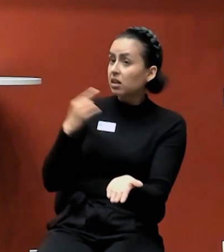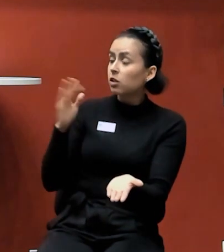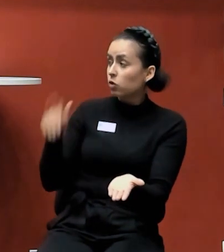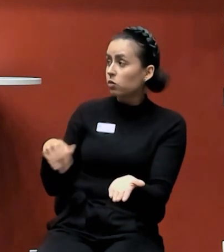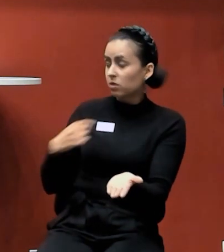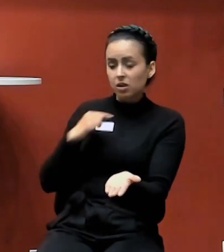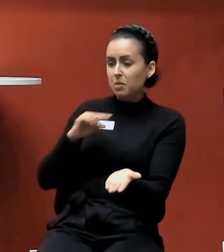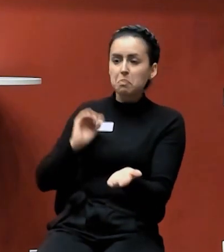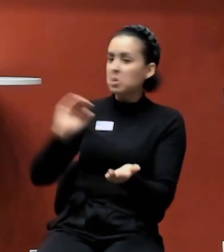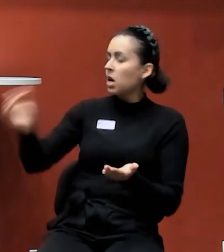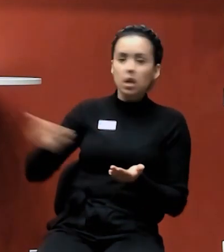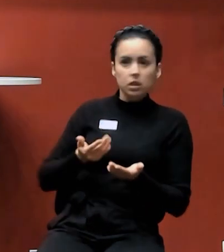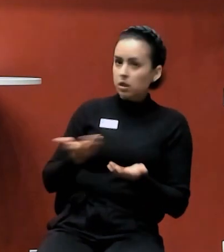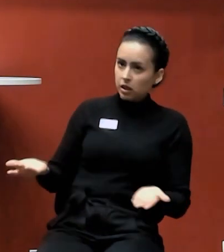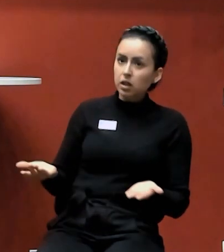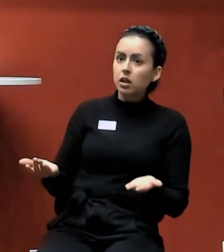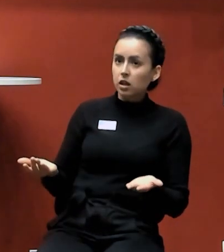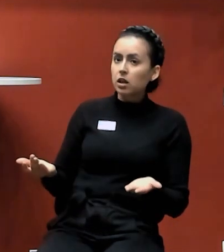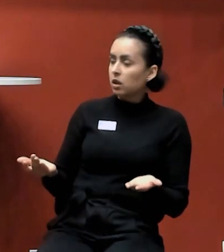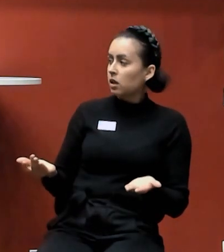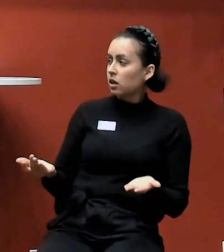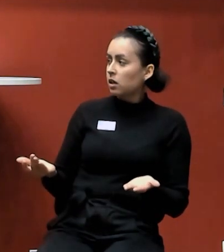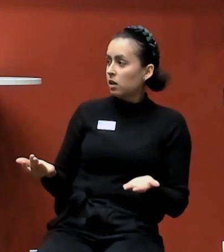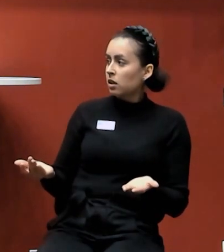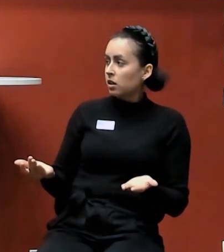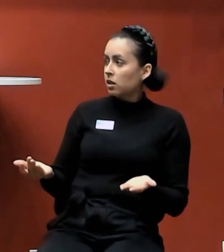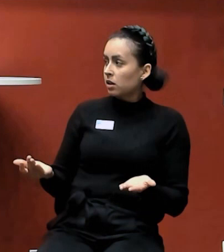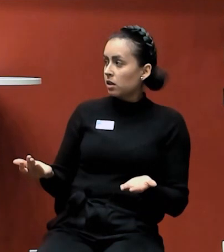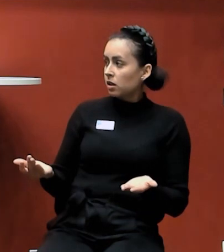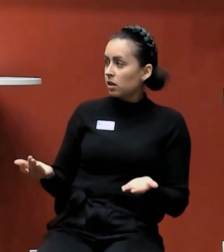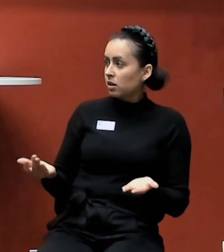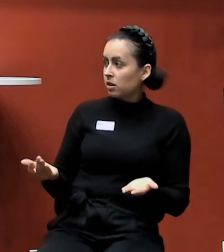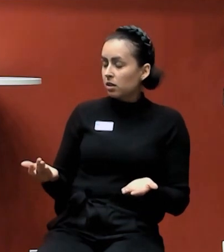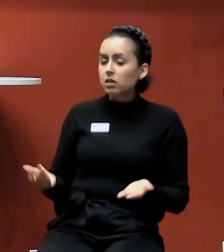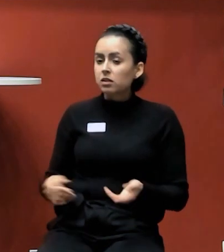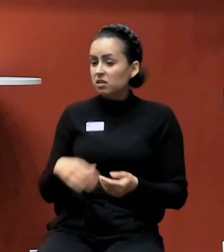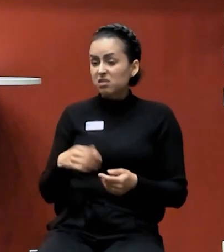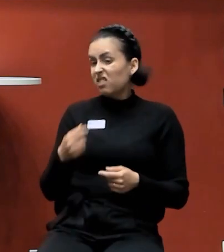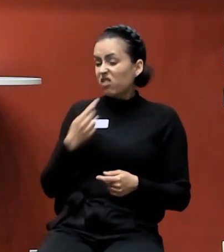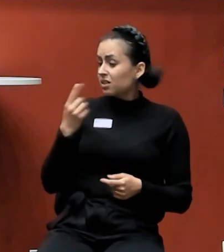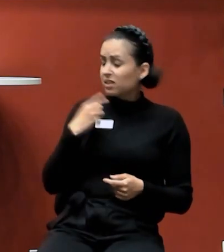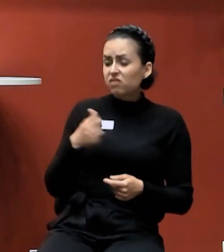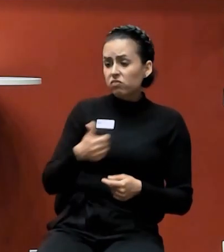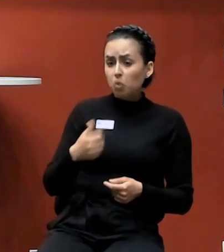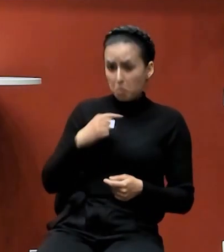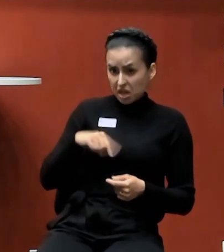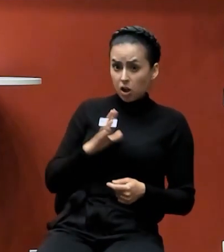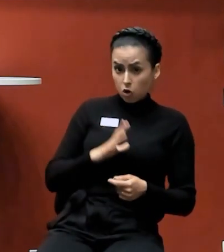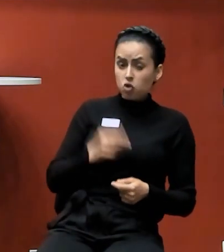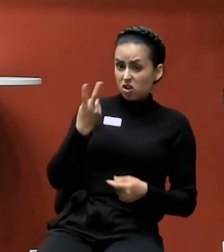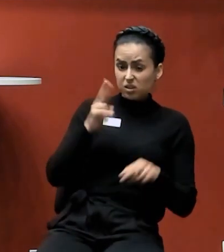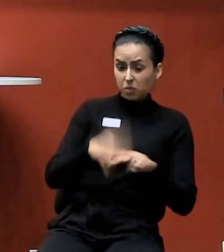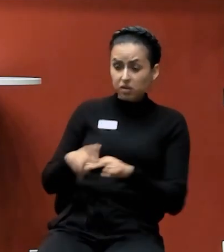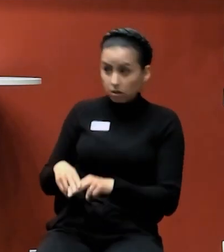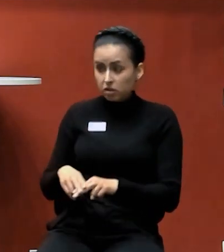we won't come back, but we've only got two spaces. I said, well, you can take out the front row. Can we? Yes,